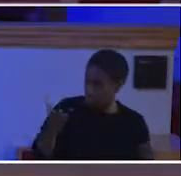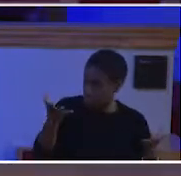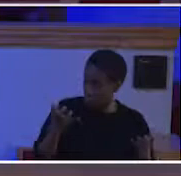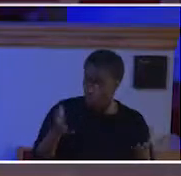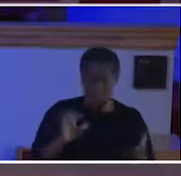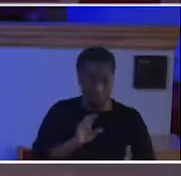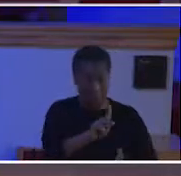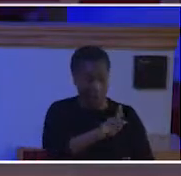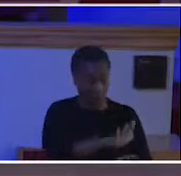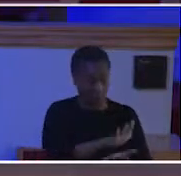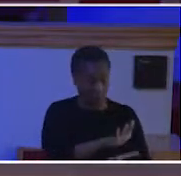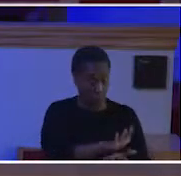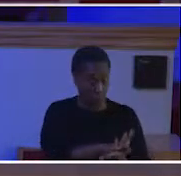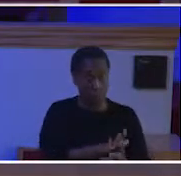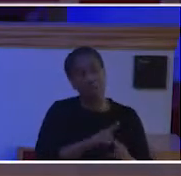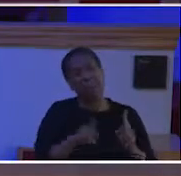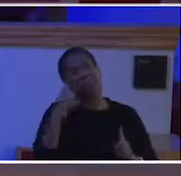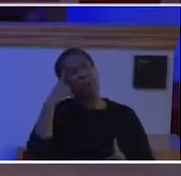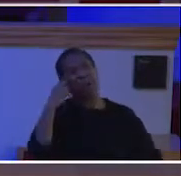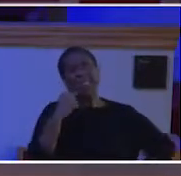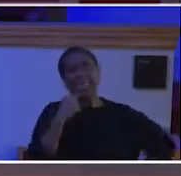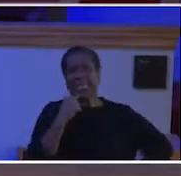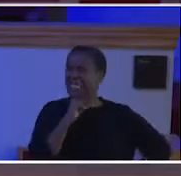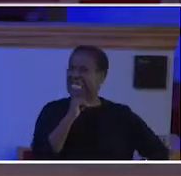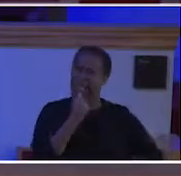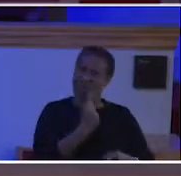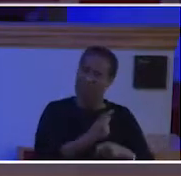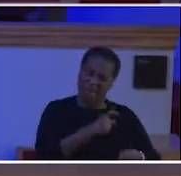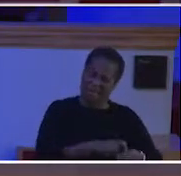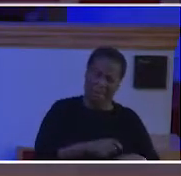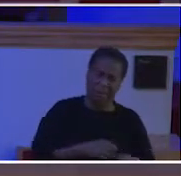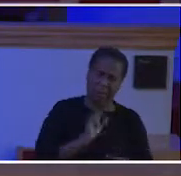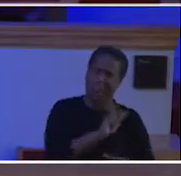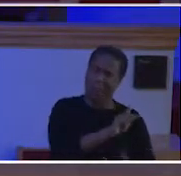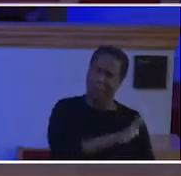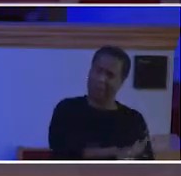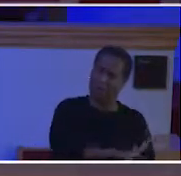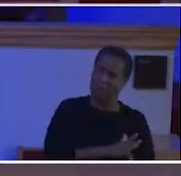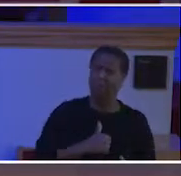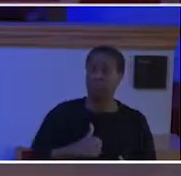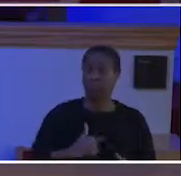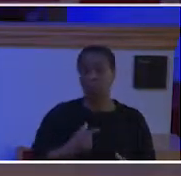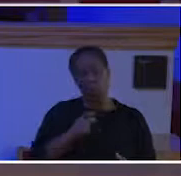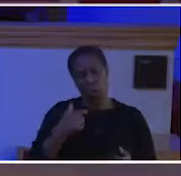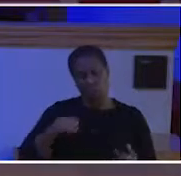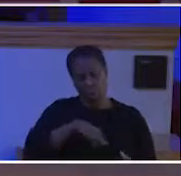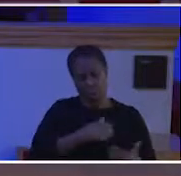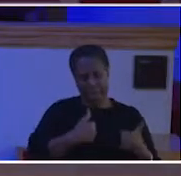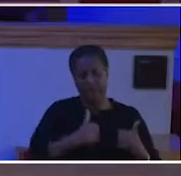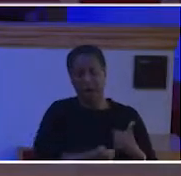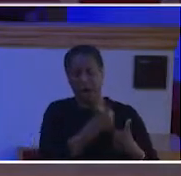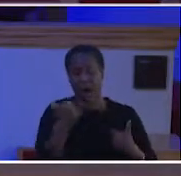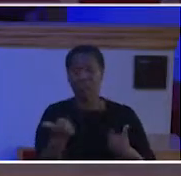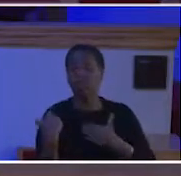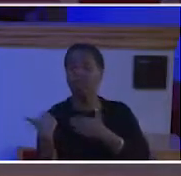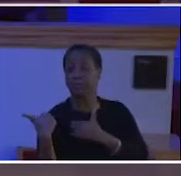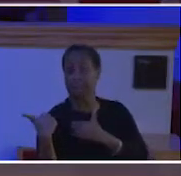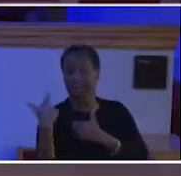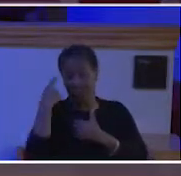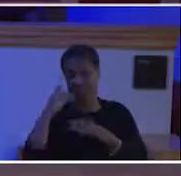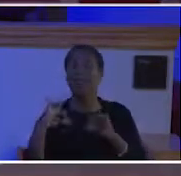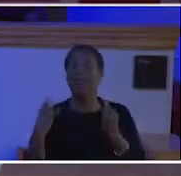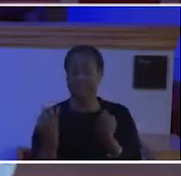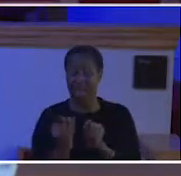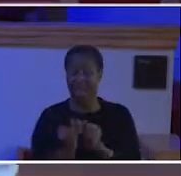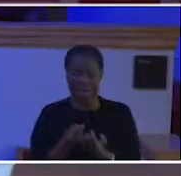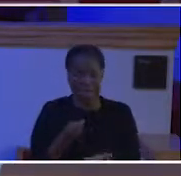to school, but you said to yourself, it's not the right time. We've got other responsibilities for the family, and